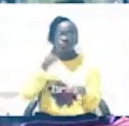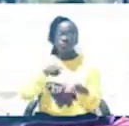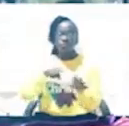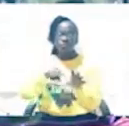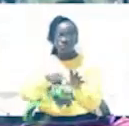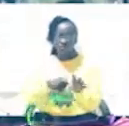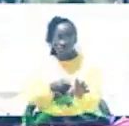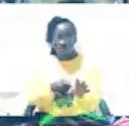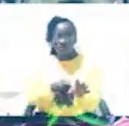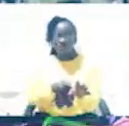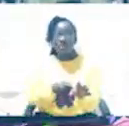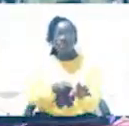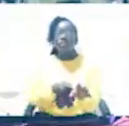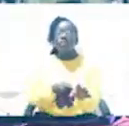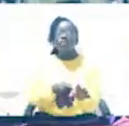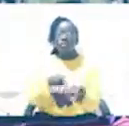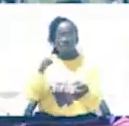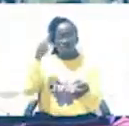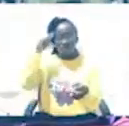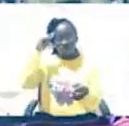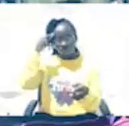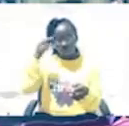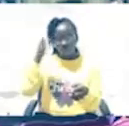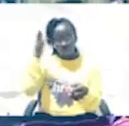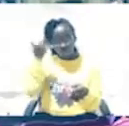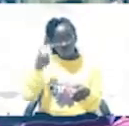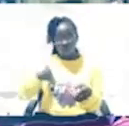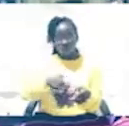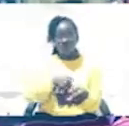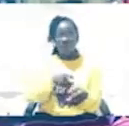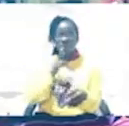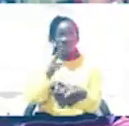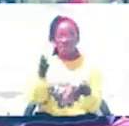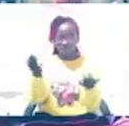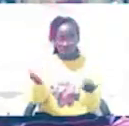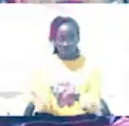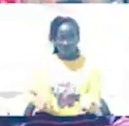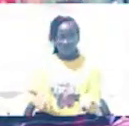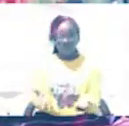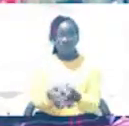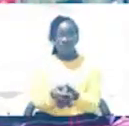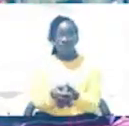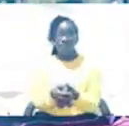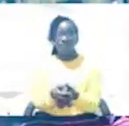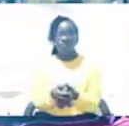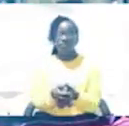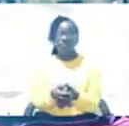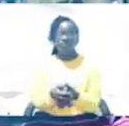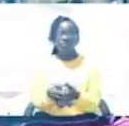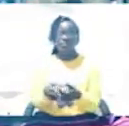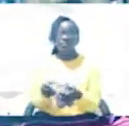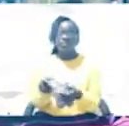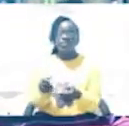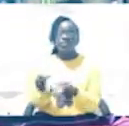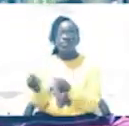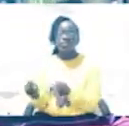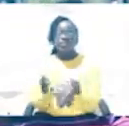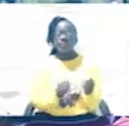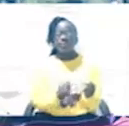are here. The power that God spoke about, which our father spoke